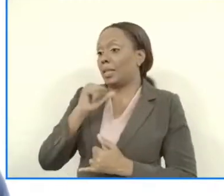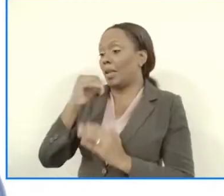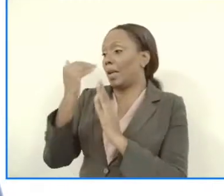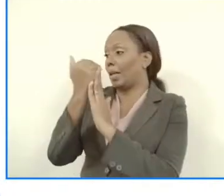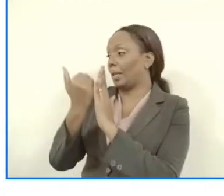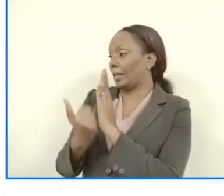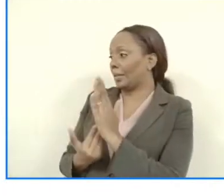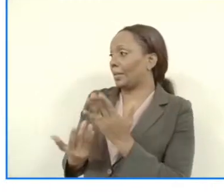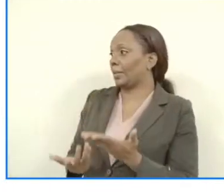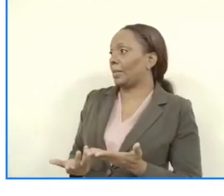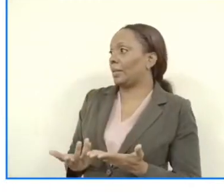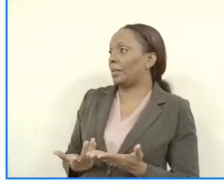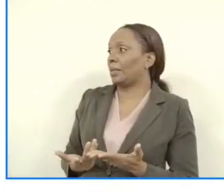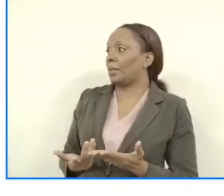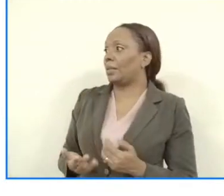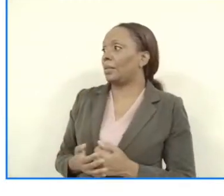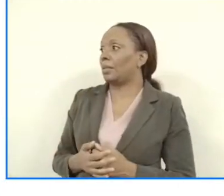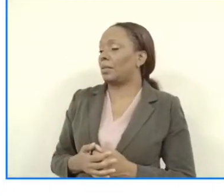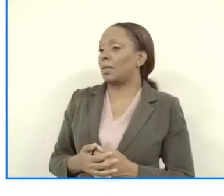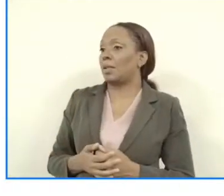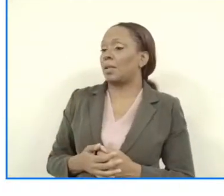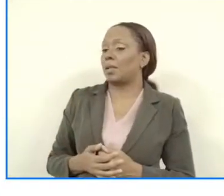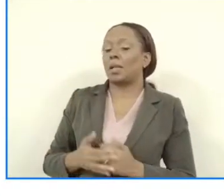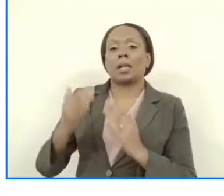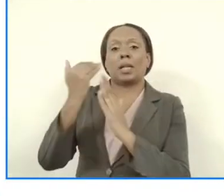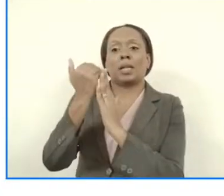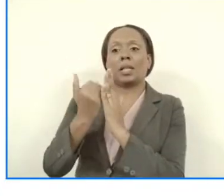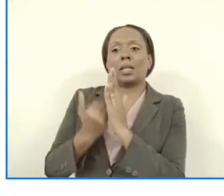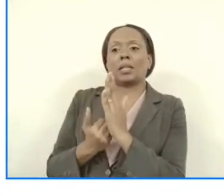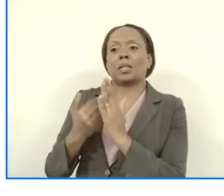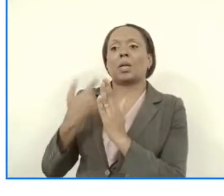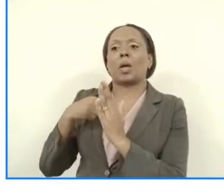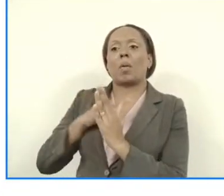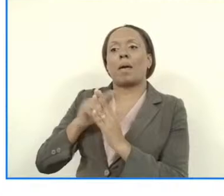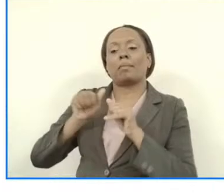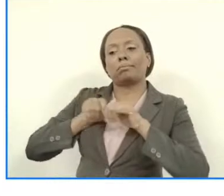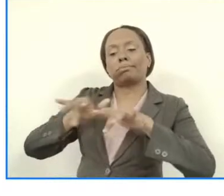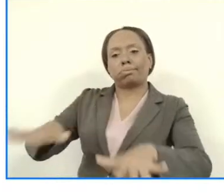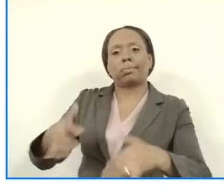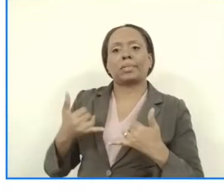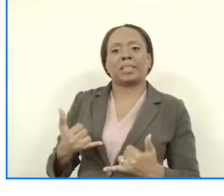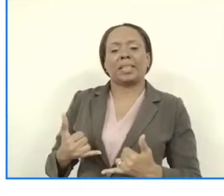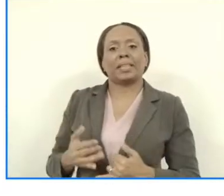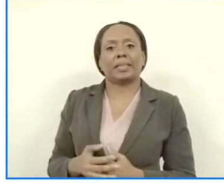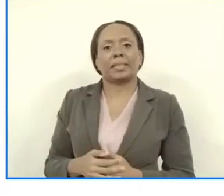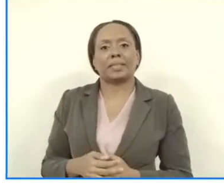to them yesterday, and that was an inadvertent miss. Those really are areas that we're going to as well today.